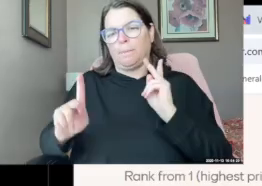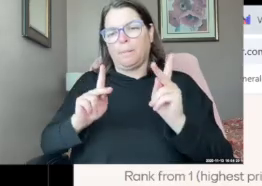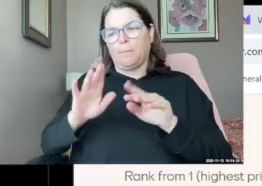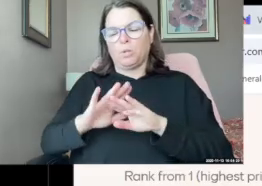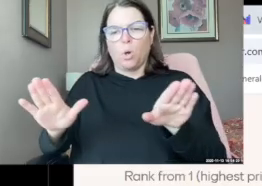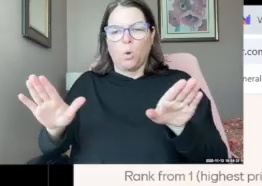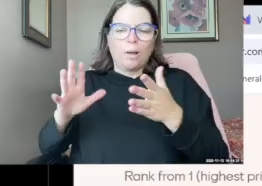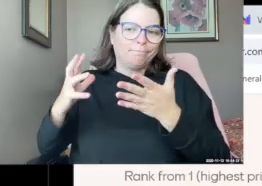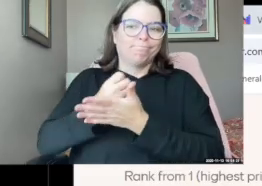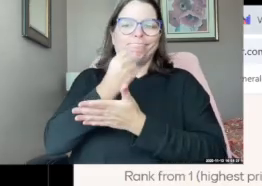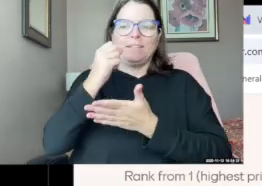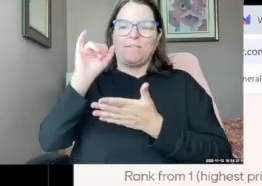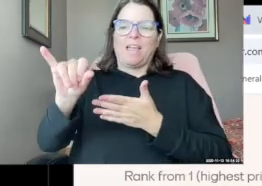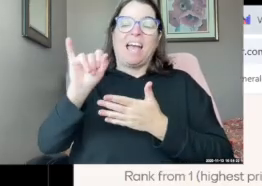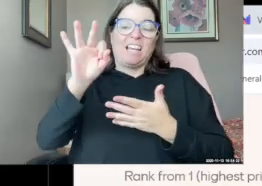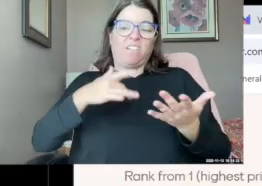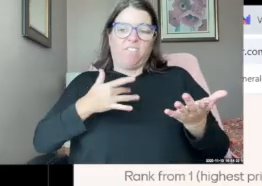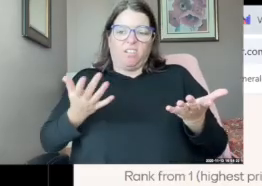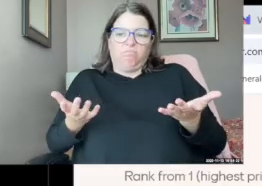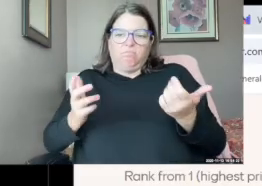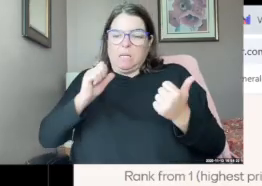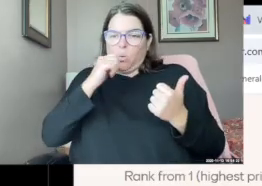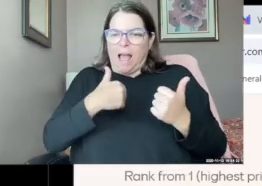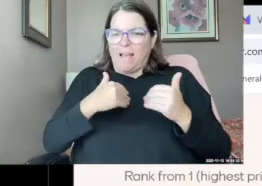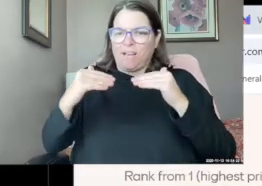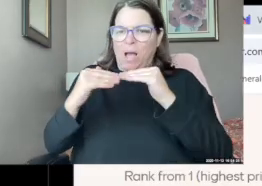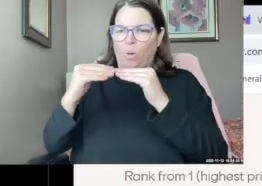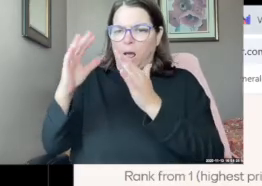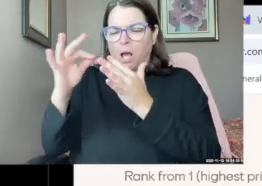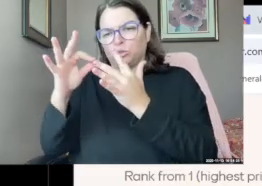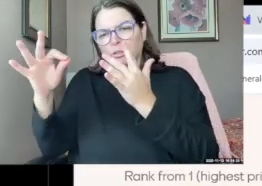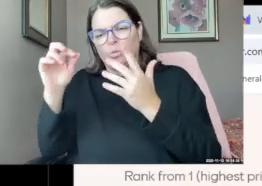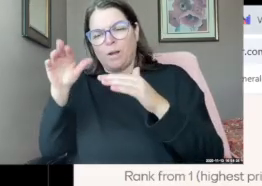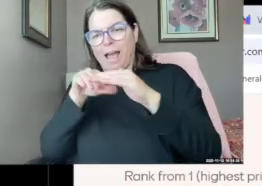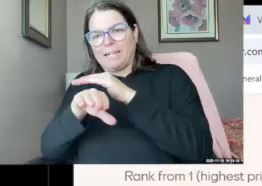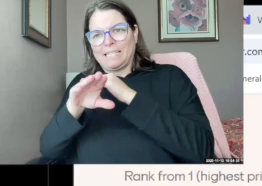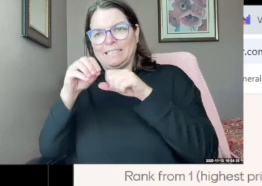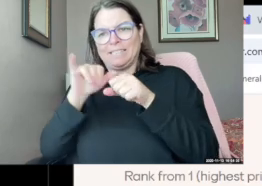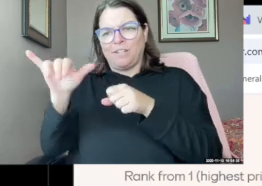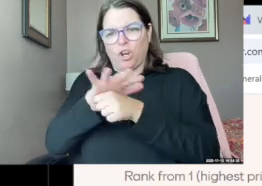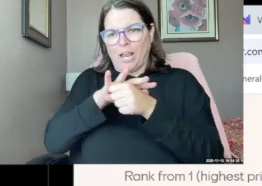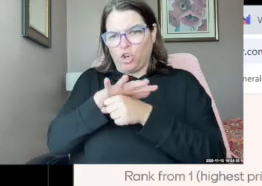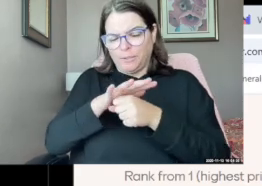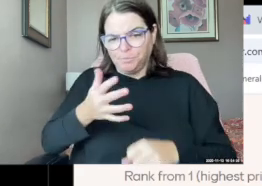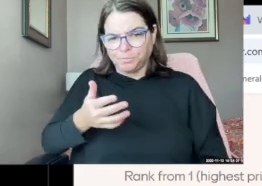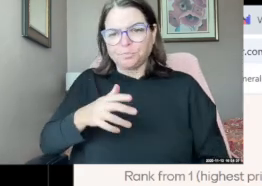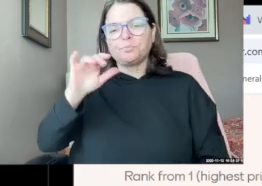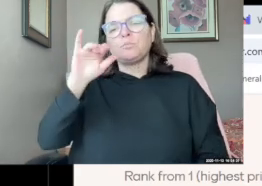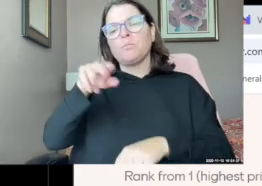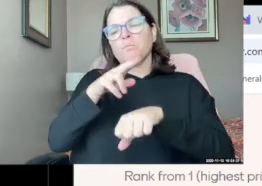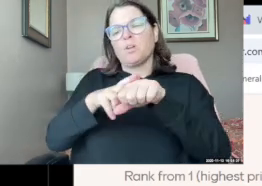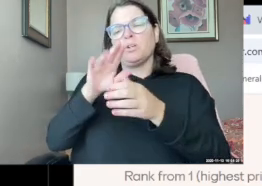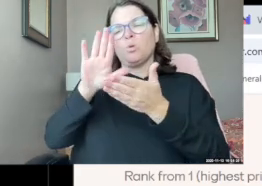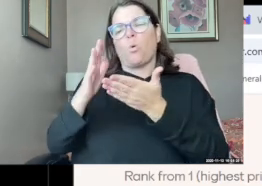of course, it's a linked issue. People won't take advantage of them if they don't feel like they have equitable